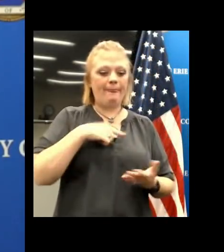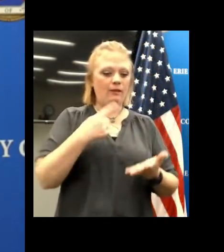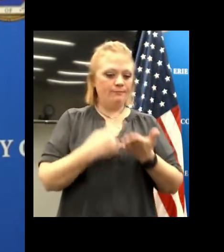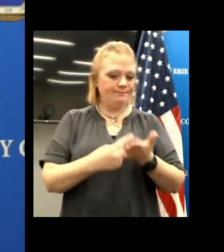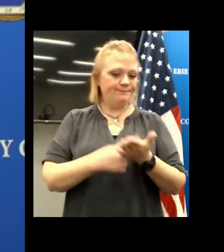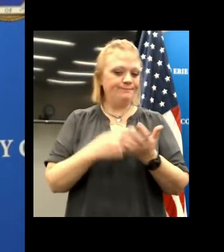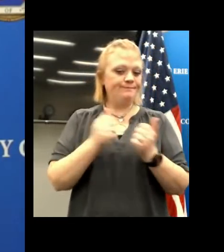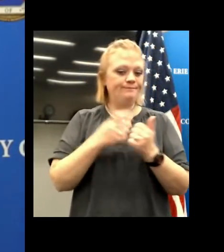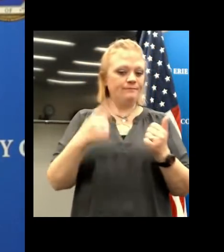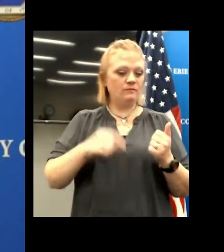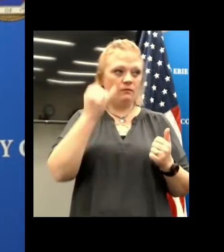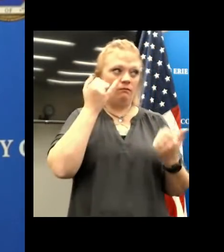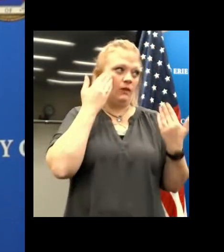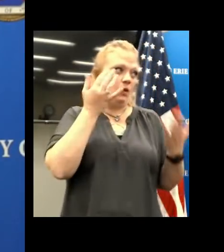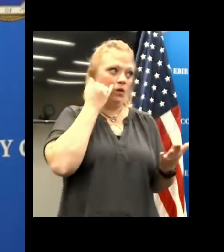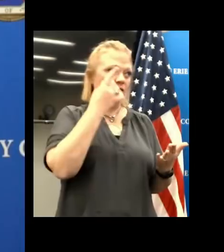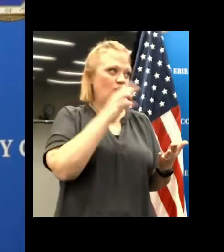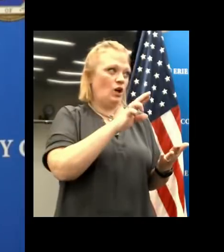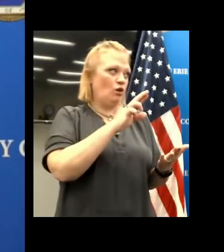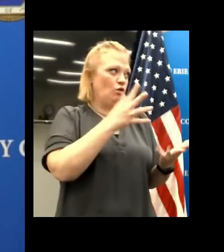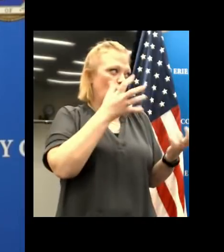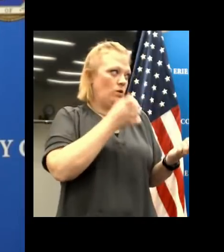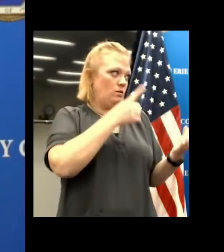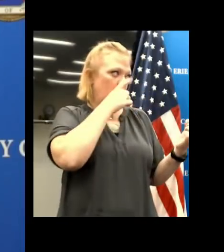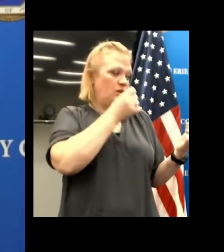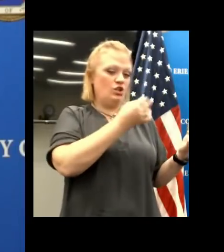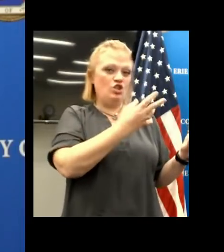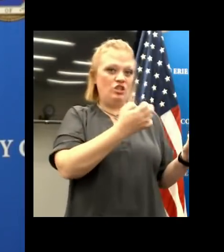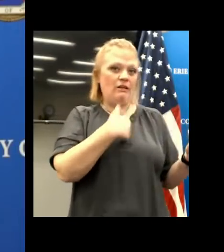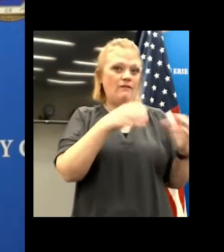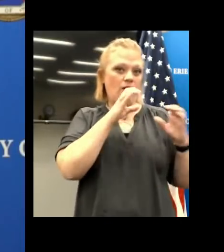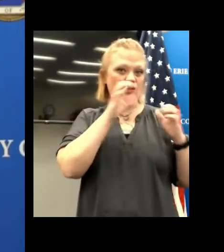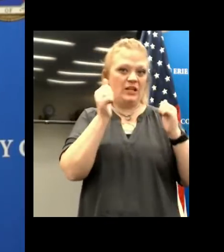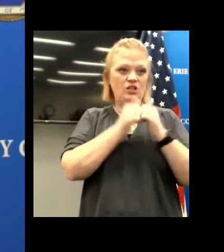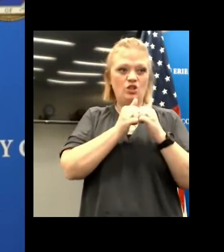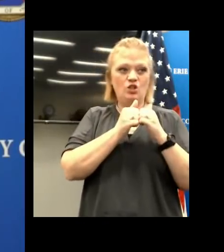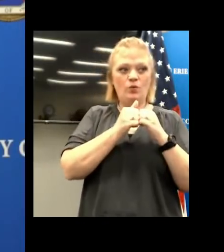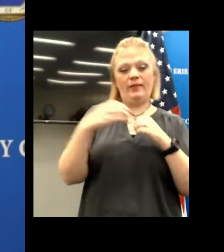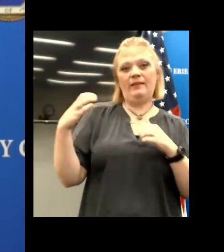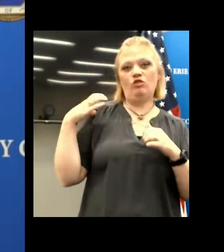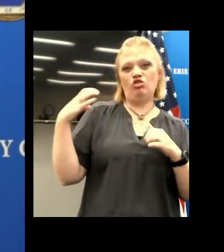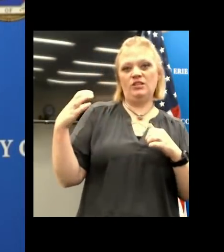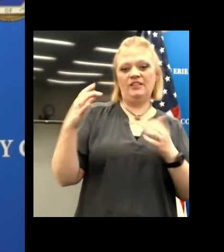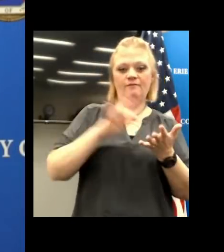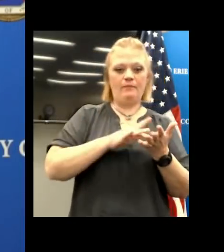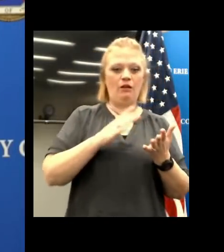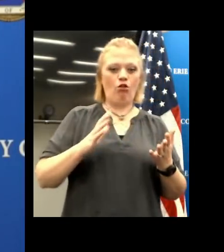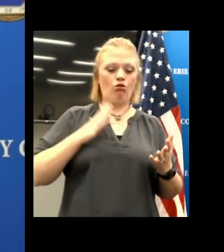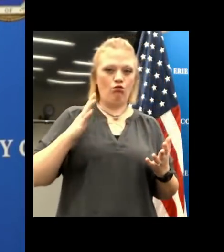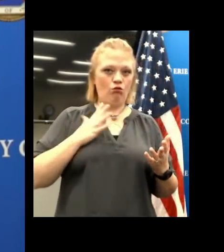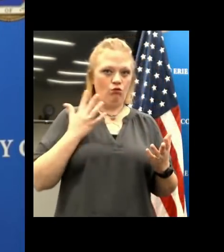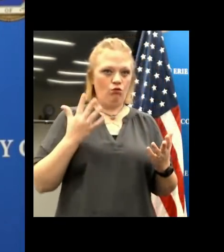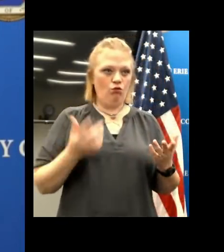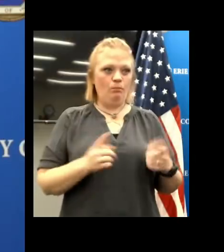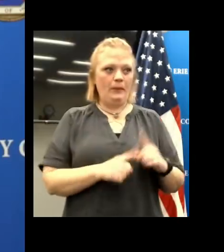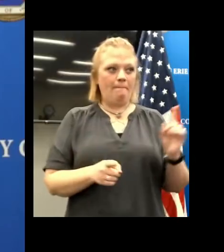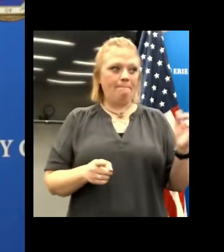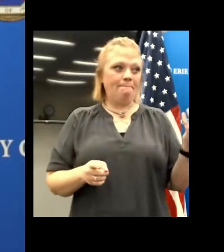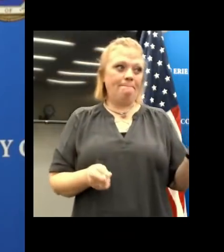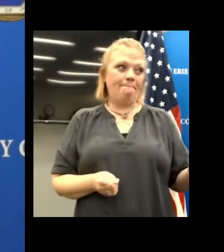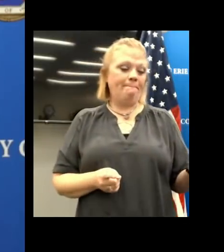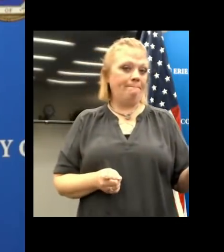them. If Dr. Burstein wants to come up and say a few words, she can, because she also has conversations with the chief medical officers of the hospitals. But in